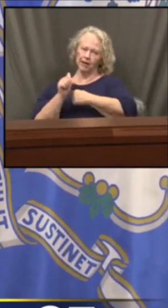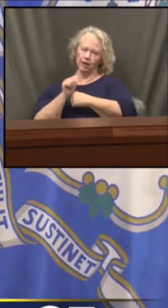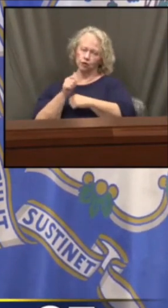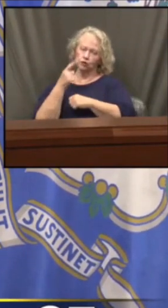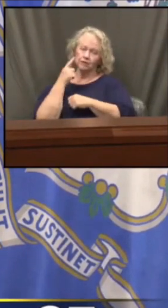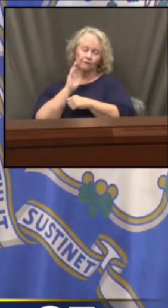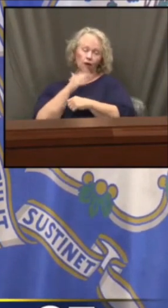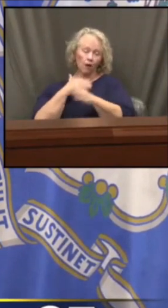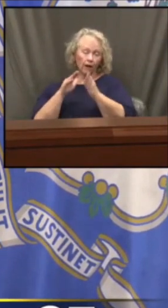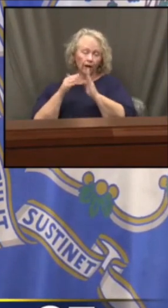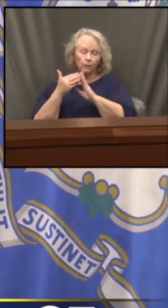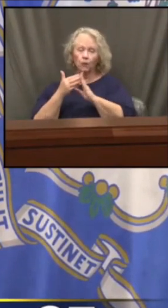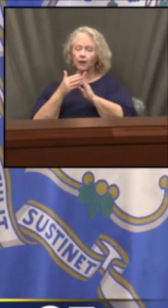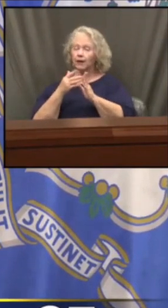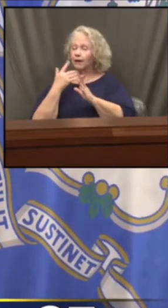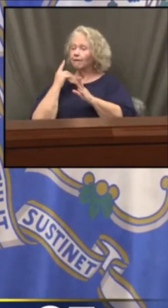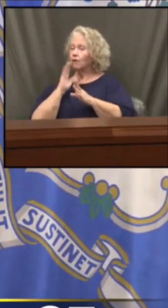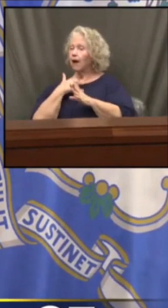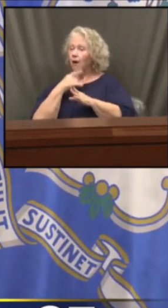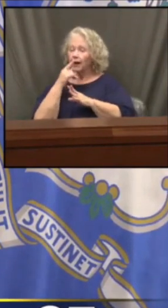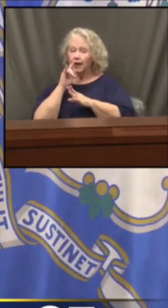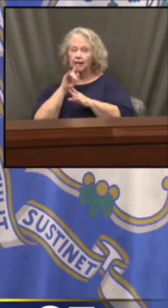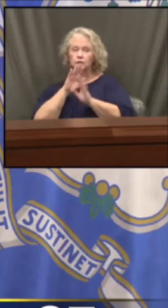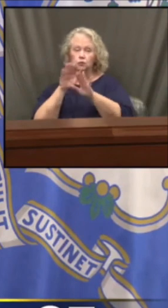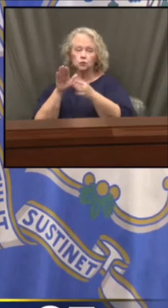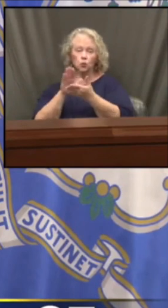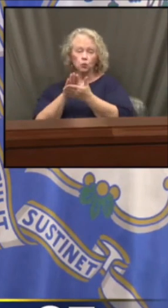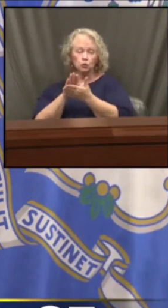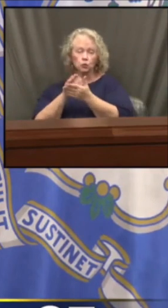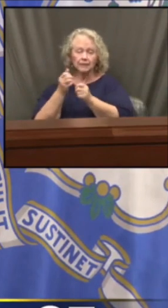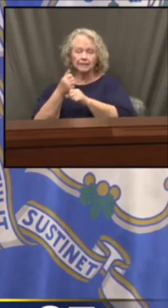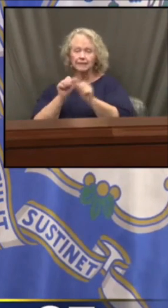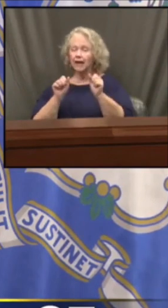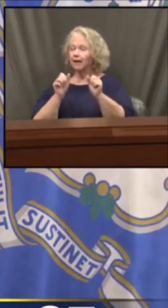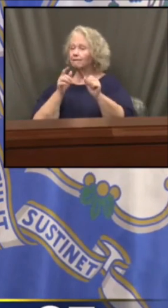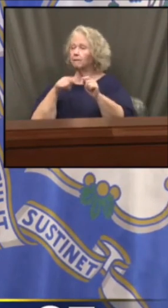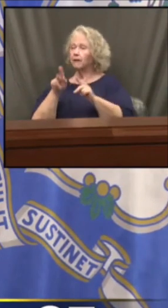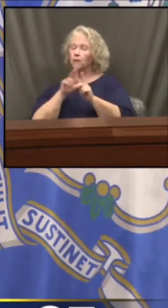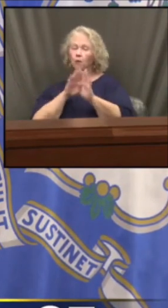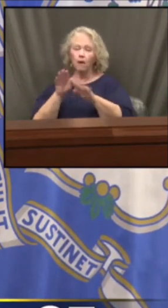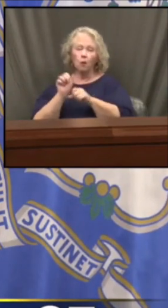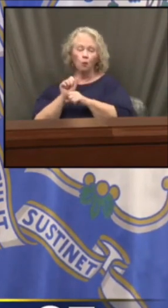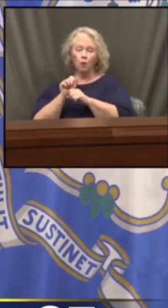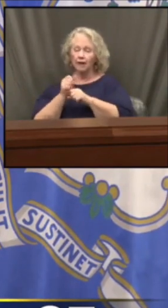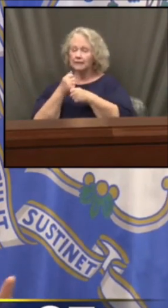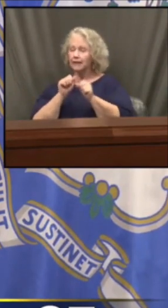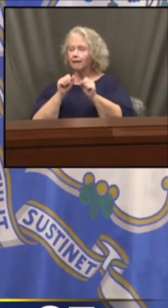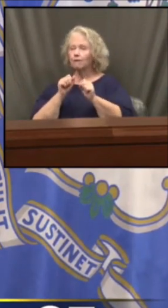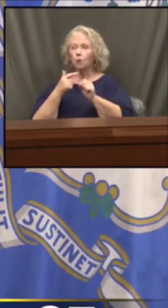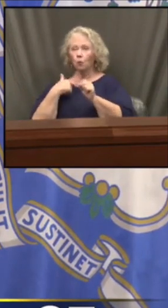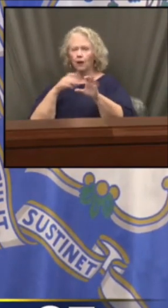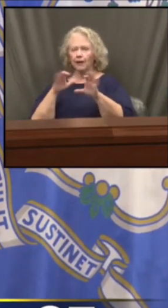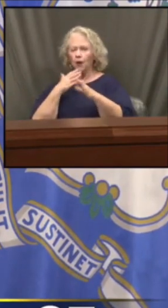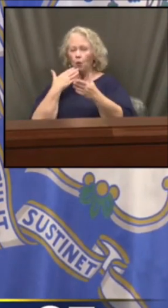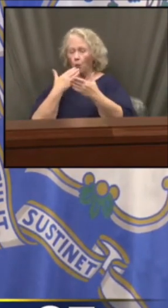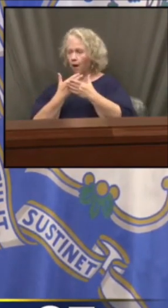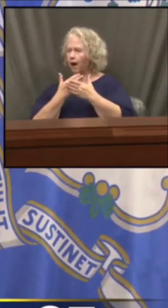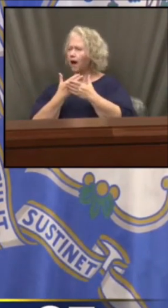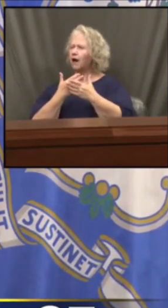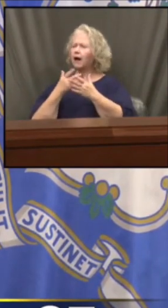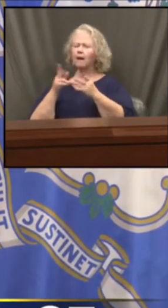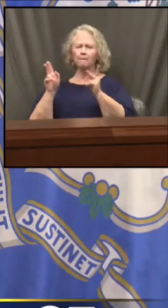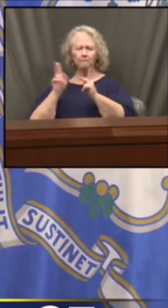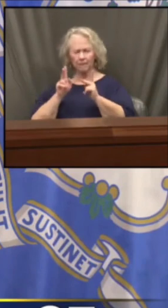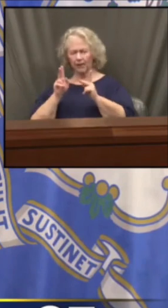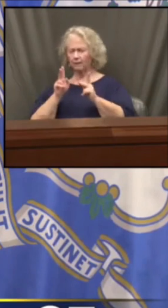to school safely, allow you to get back to work safely. We've done very well as a state because everybody has taken a different point of view. I'm going to do